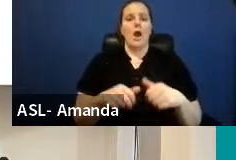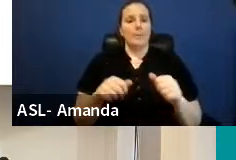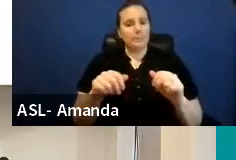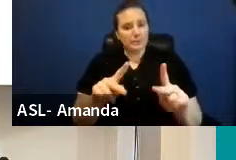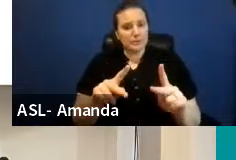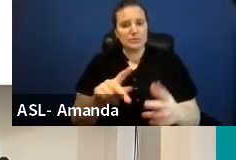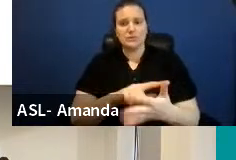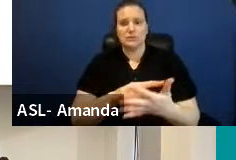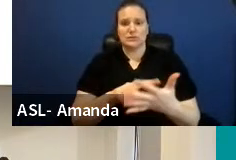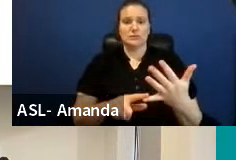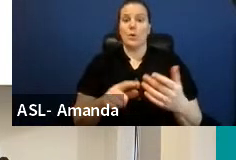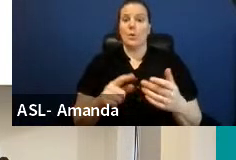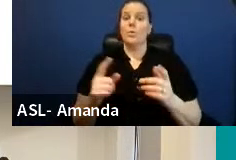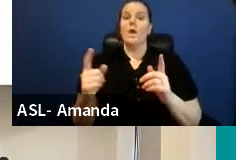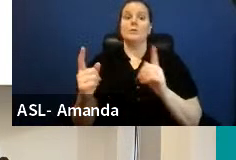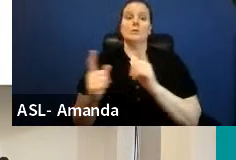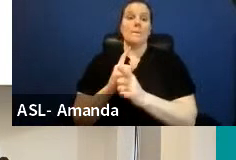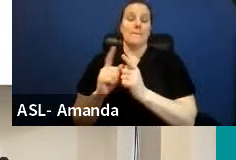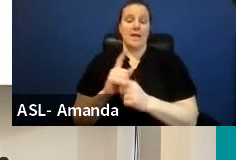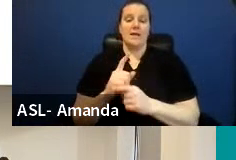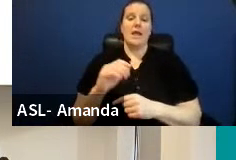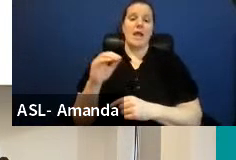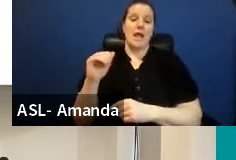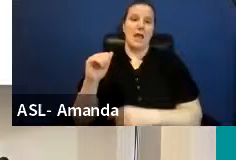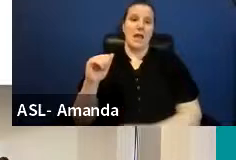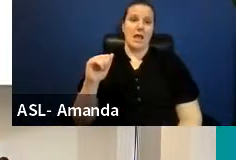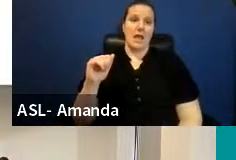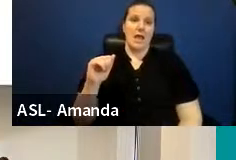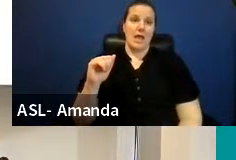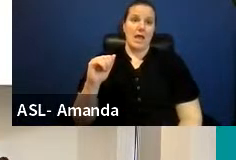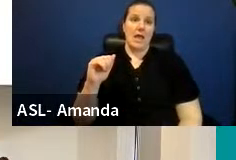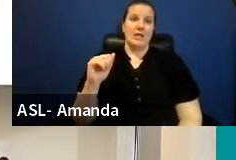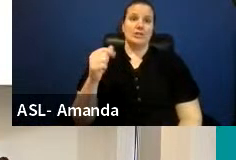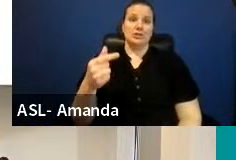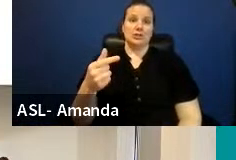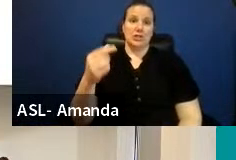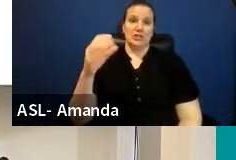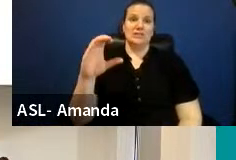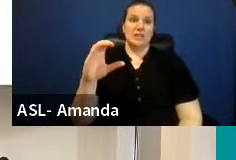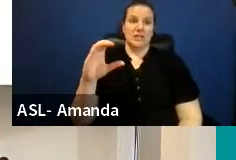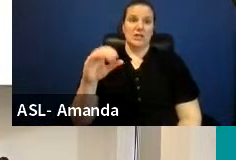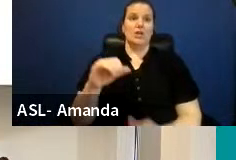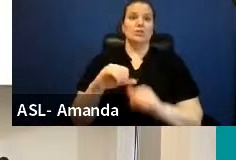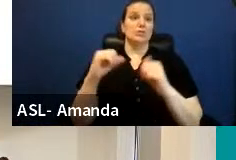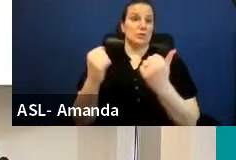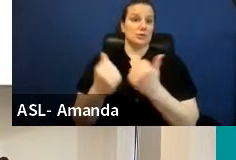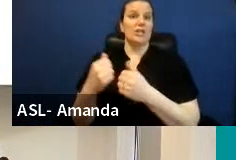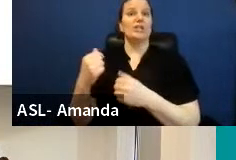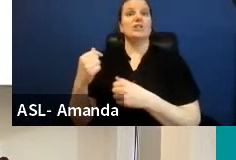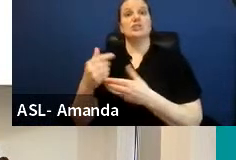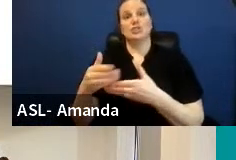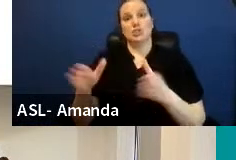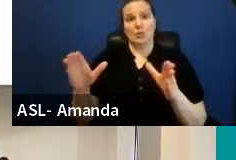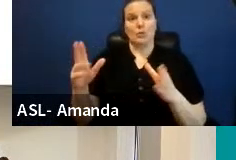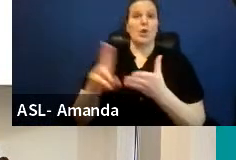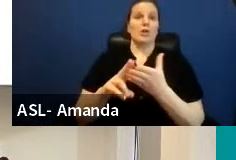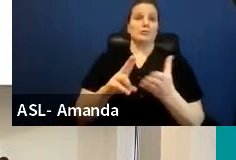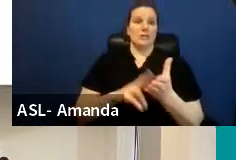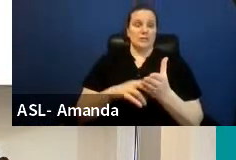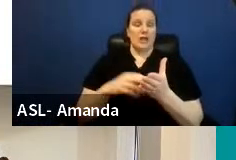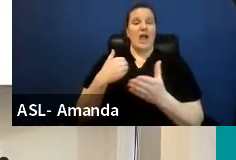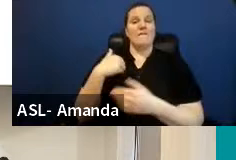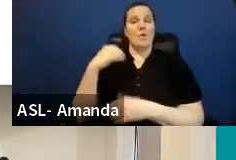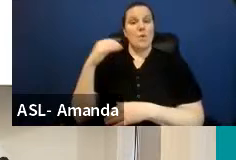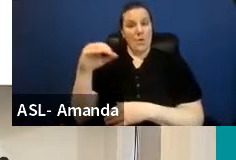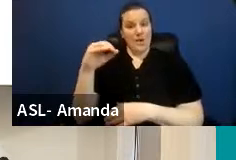the Association of General Contractors, AGC. They came, there was a chapter that represents Oregon and Southwest Washington.